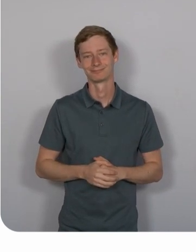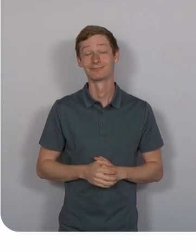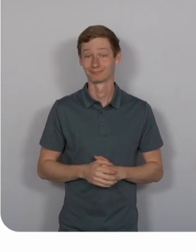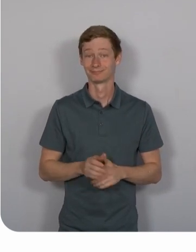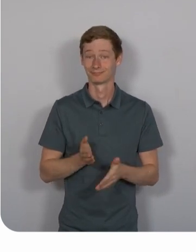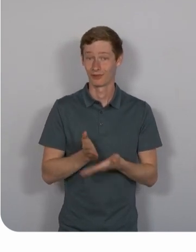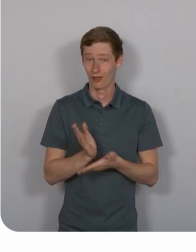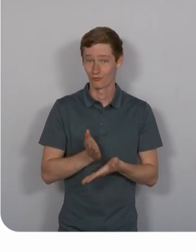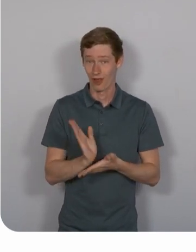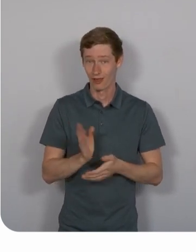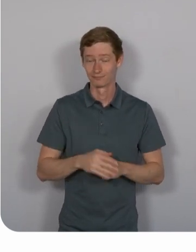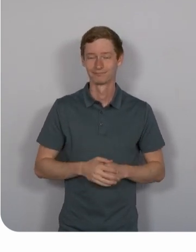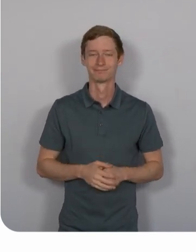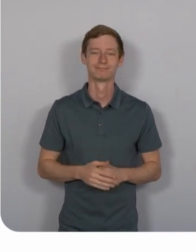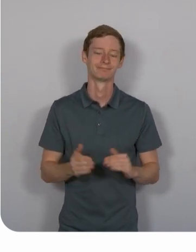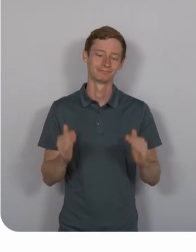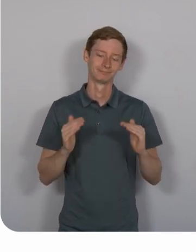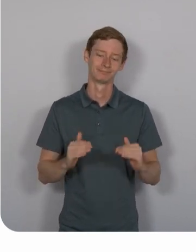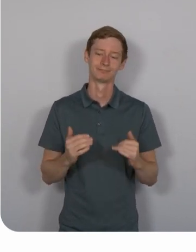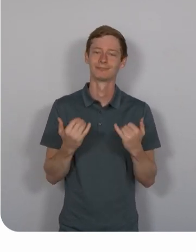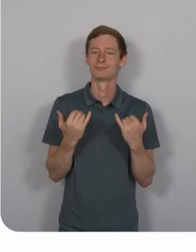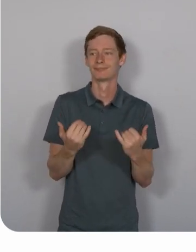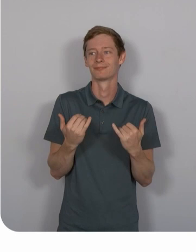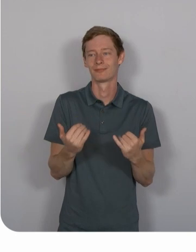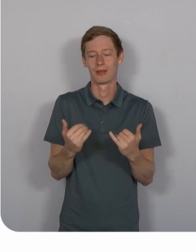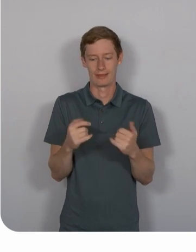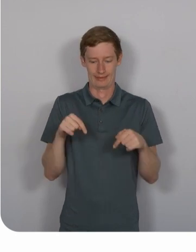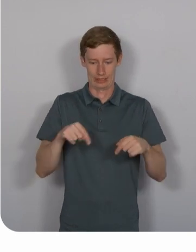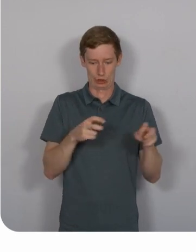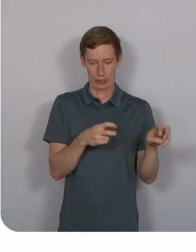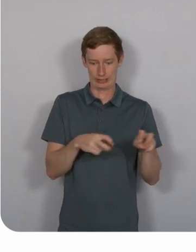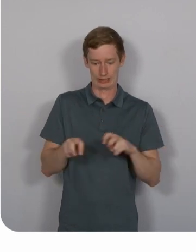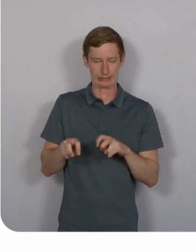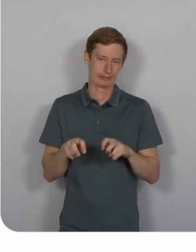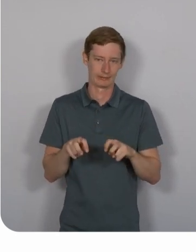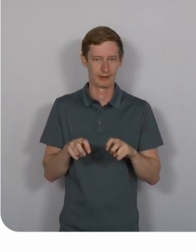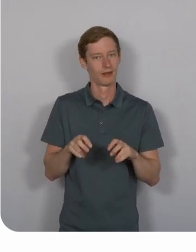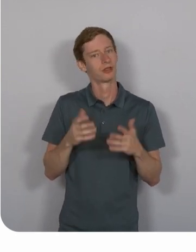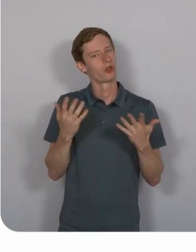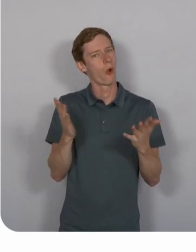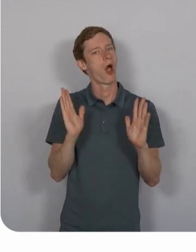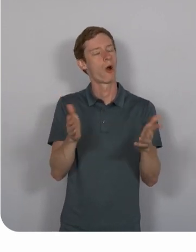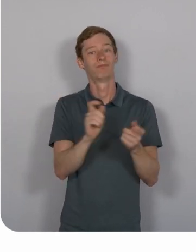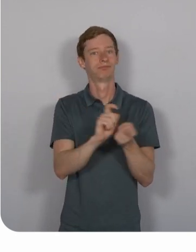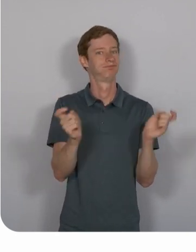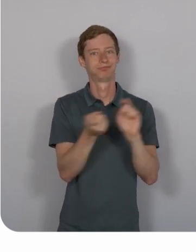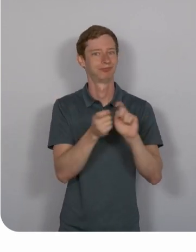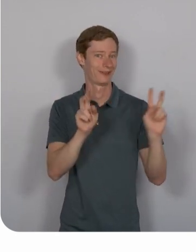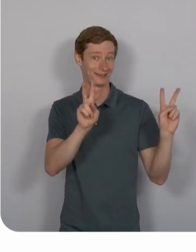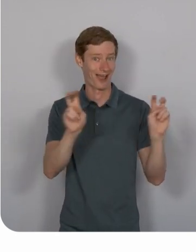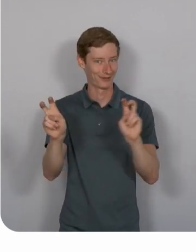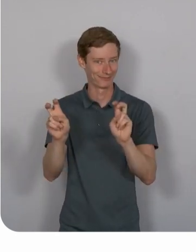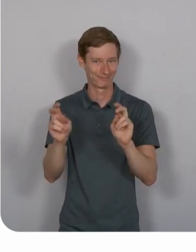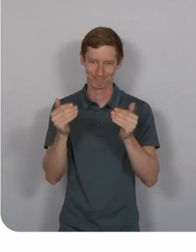All right, now, you know, there's no real way to do this transition, so let's completely change gears and just go in a